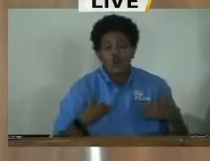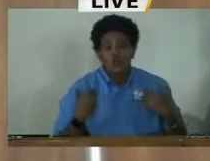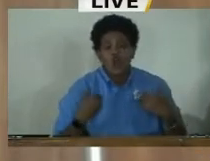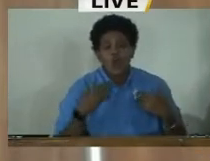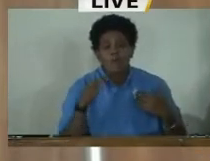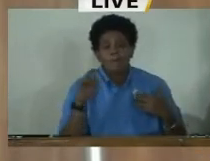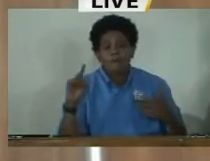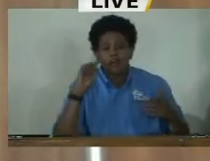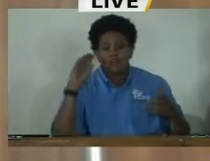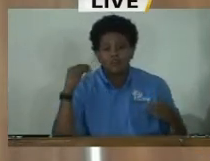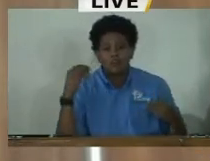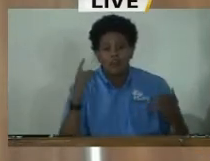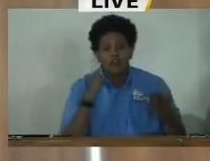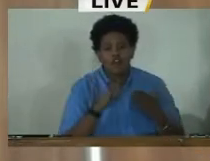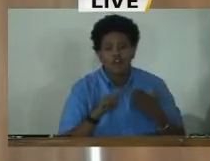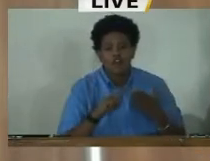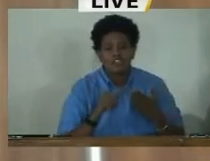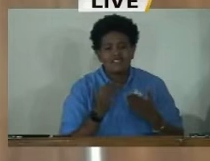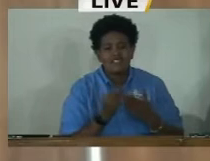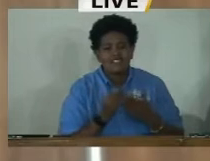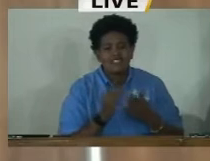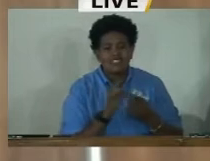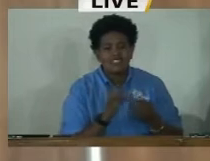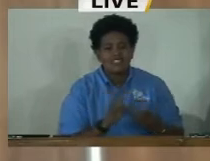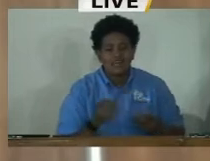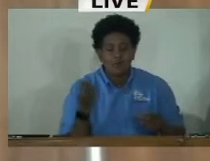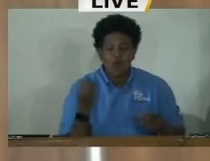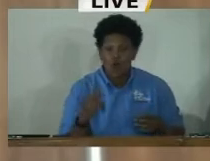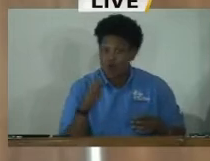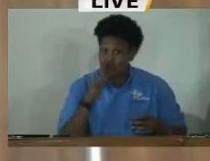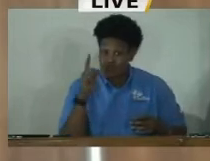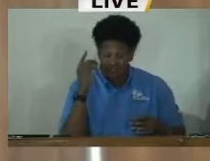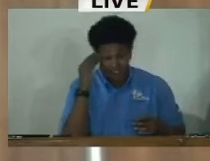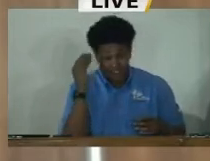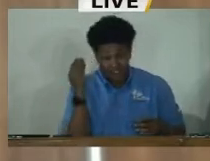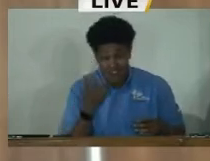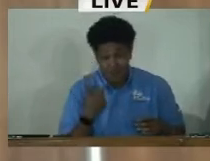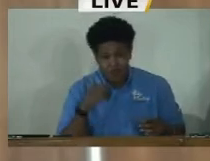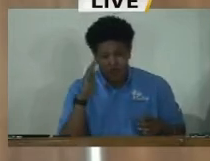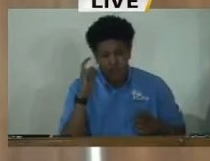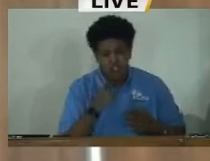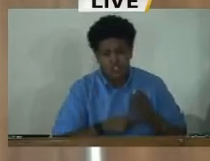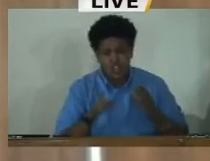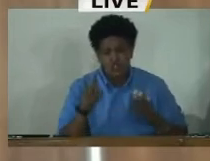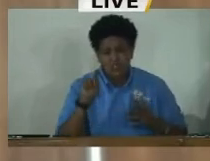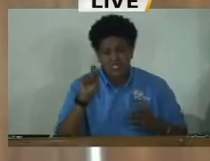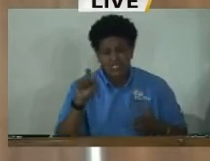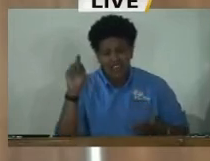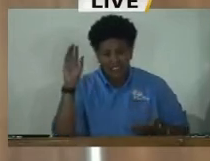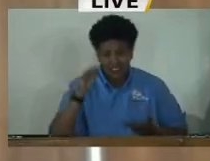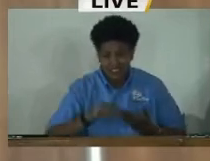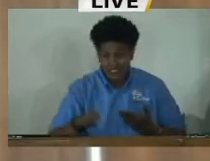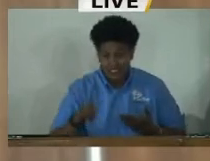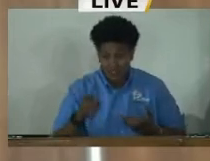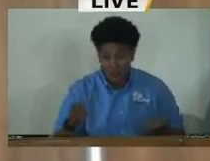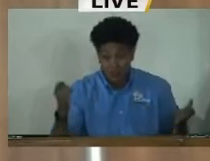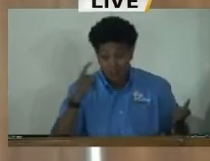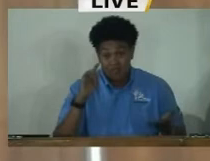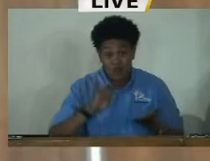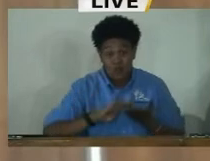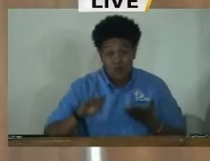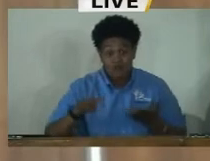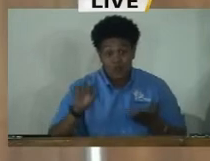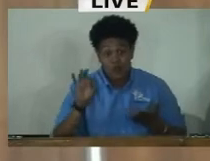to provide audited financial statements, or even to say, look, we're going to charge you duty on all of this equipment. Because if you waive